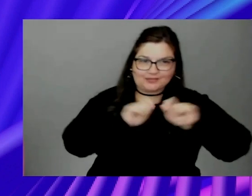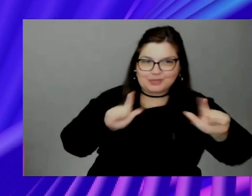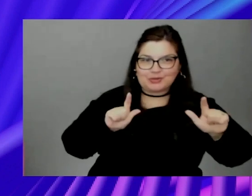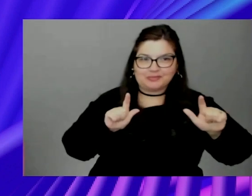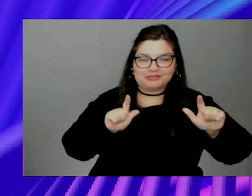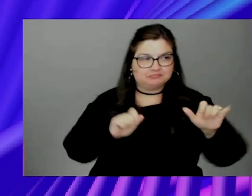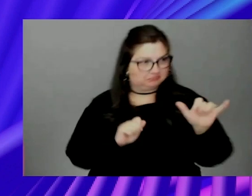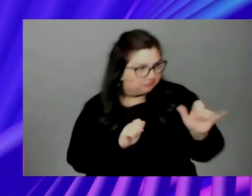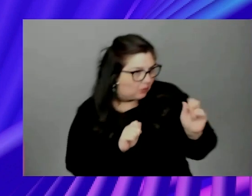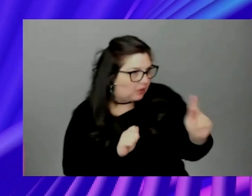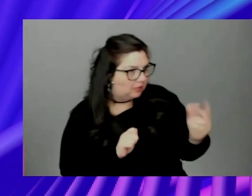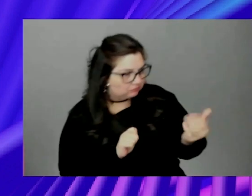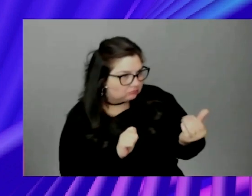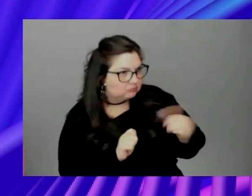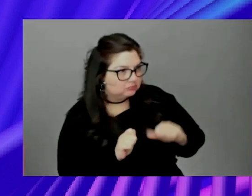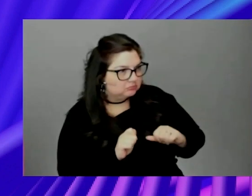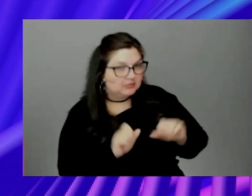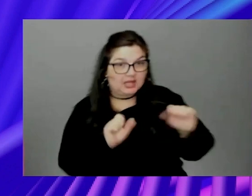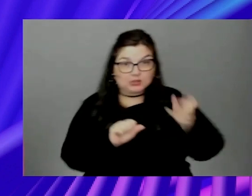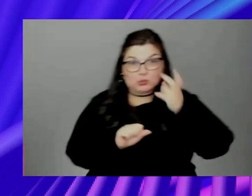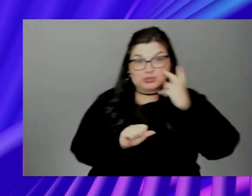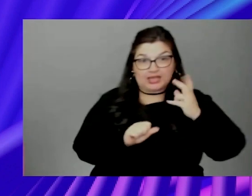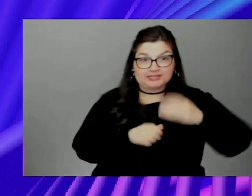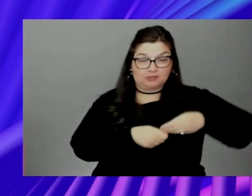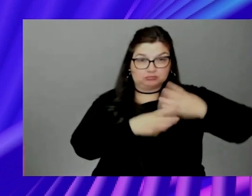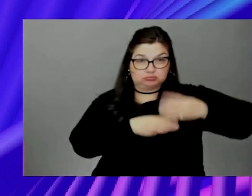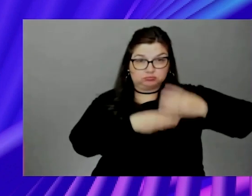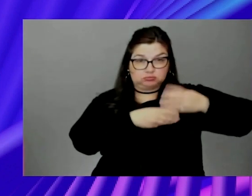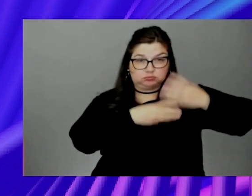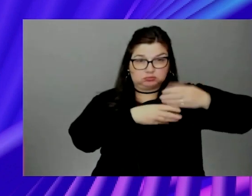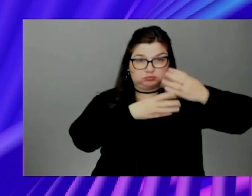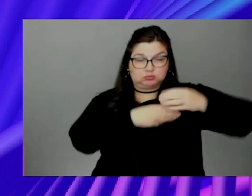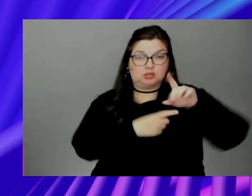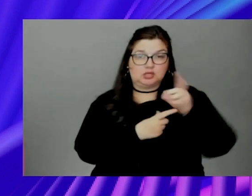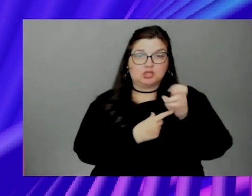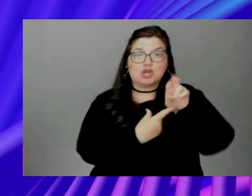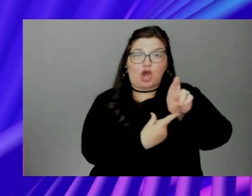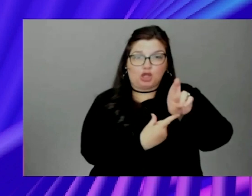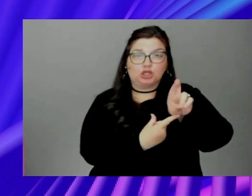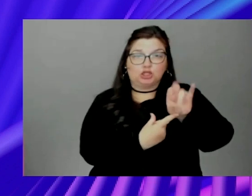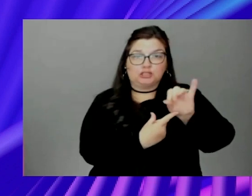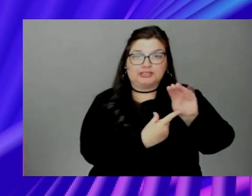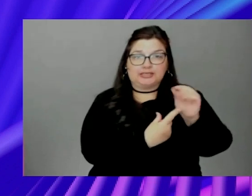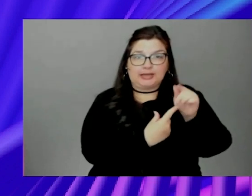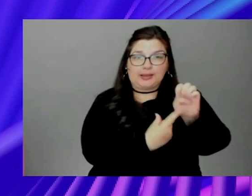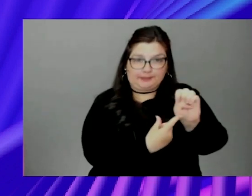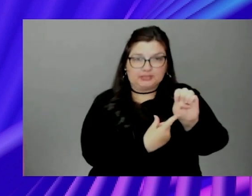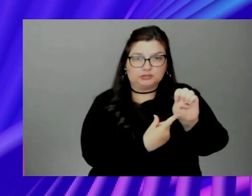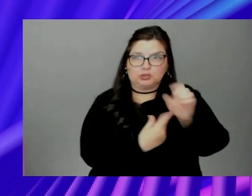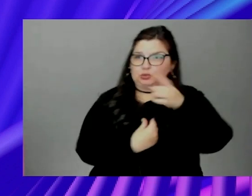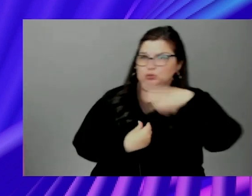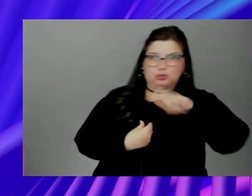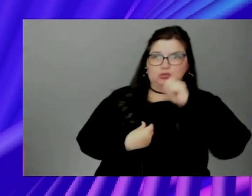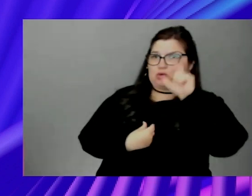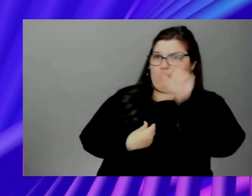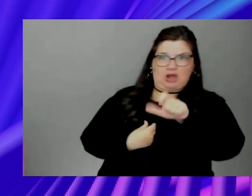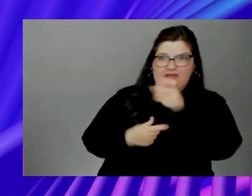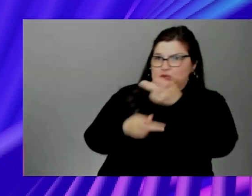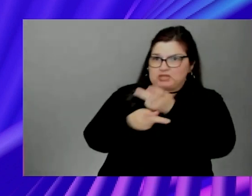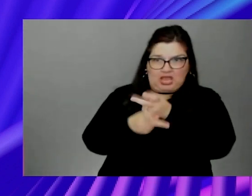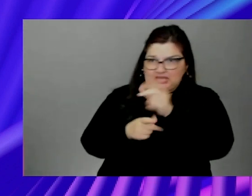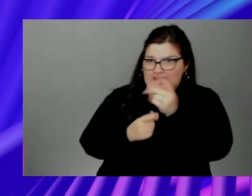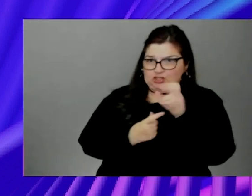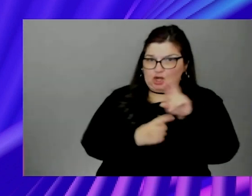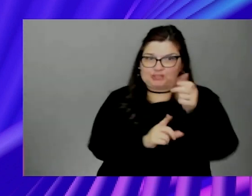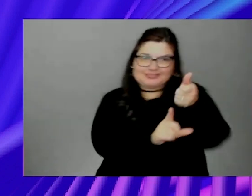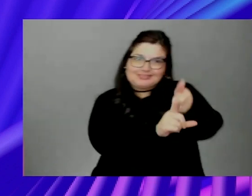And so here you can see now it is building the Docker image. Running Docker. So you can see you aren't having to deal with Docker at all. It's going to take care